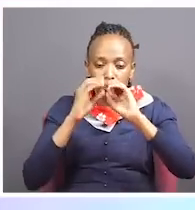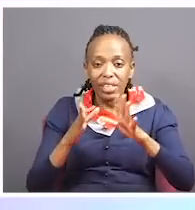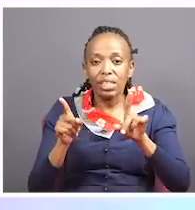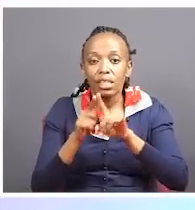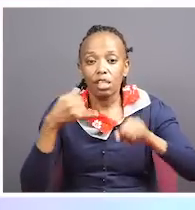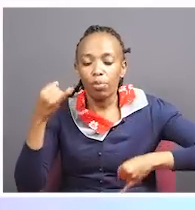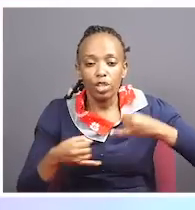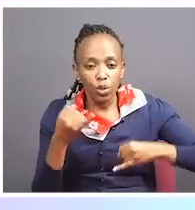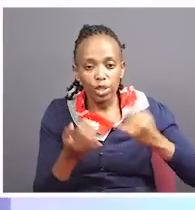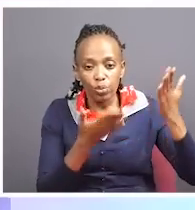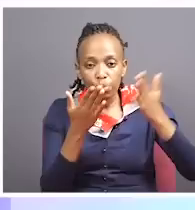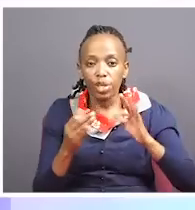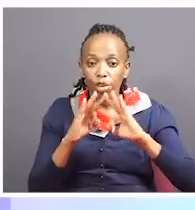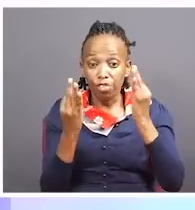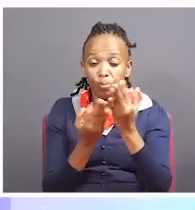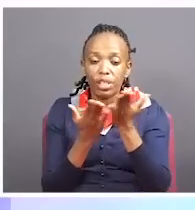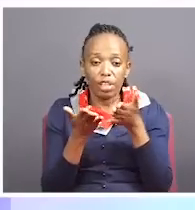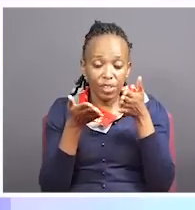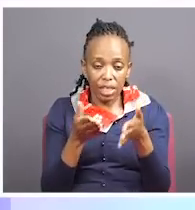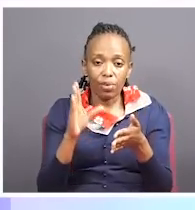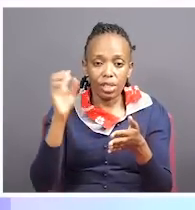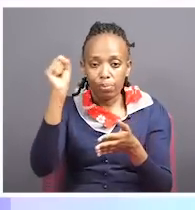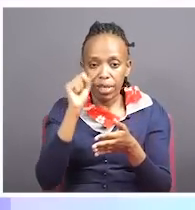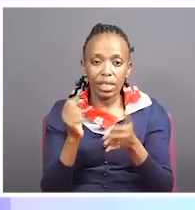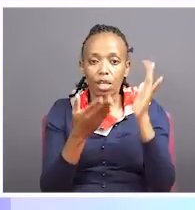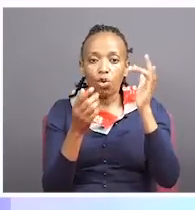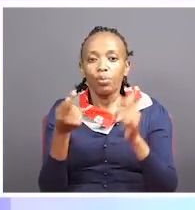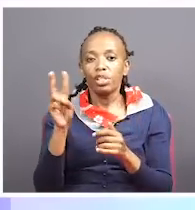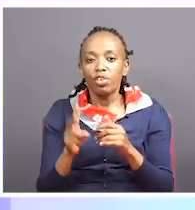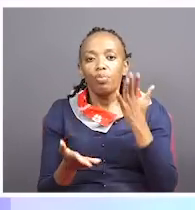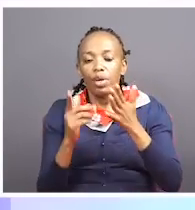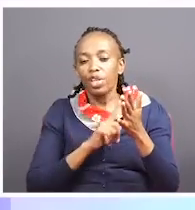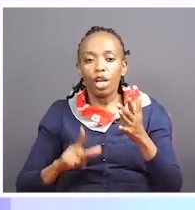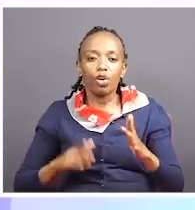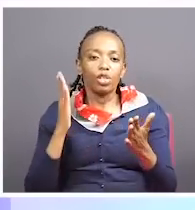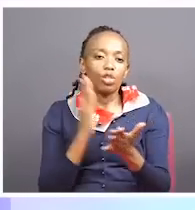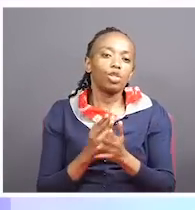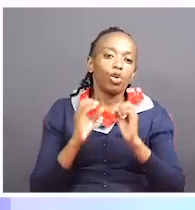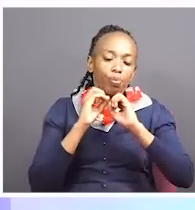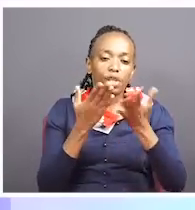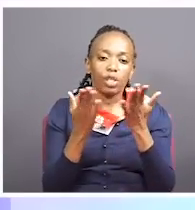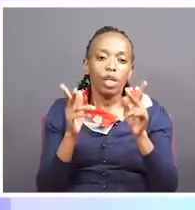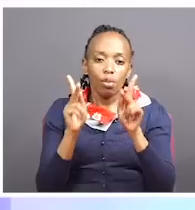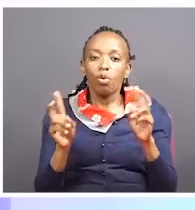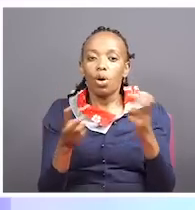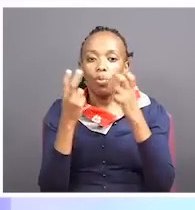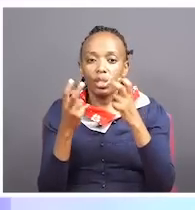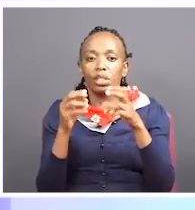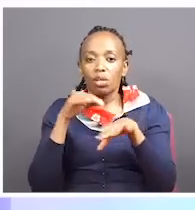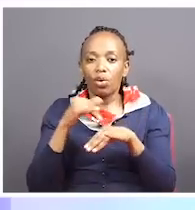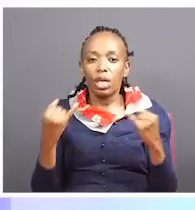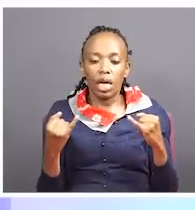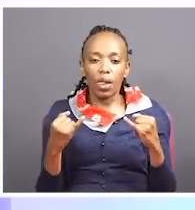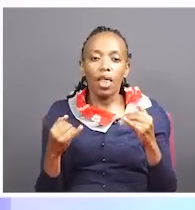been a blessing and a pleasure to bring to you the family service right here on CBS and Hope TV. May the Lord truly bless you. Those of you who are watching